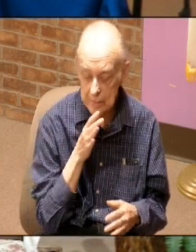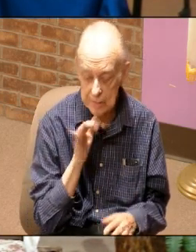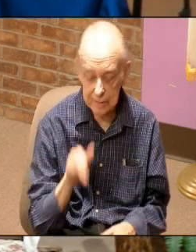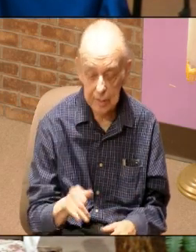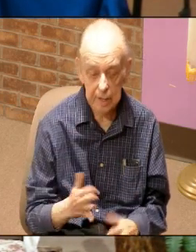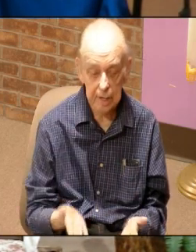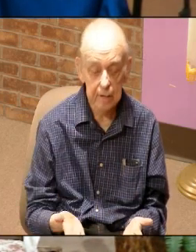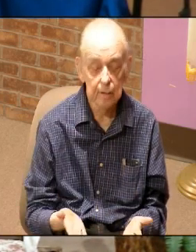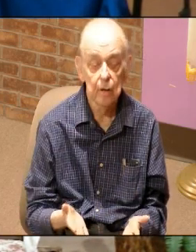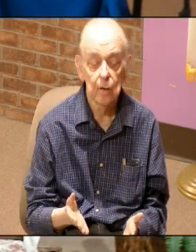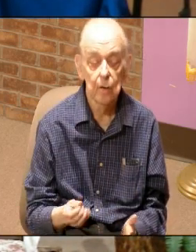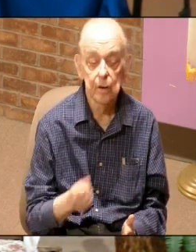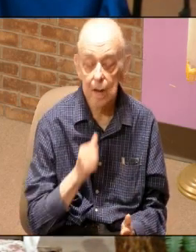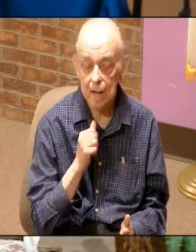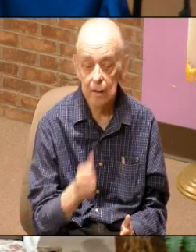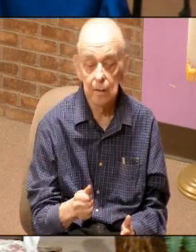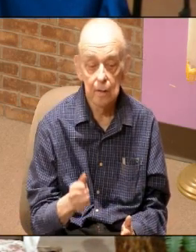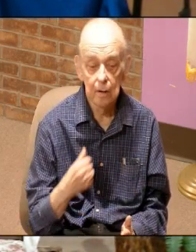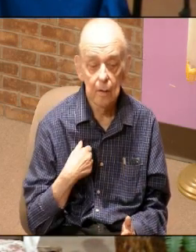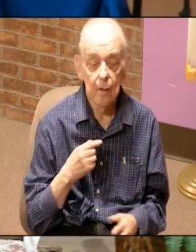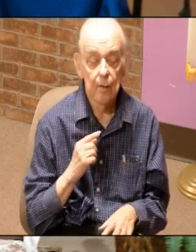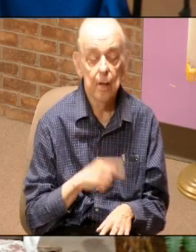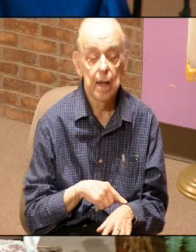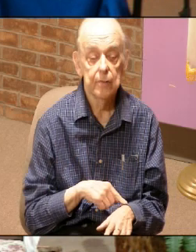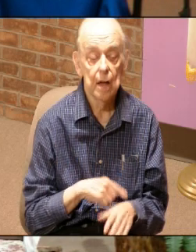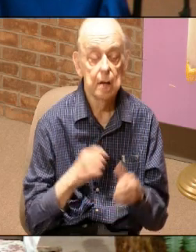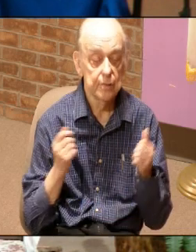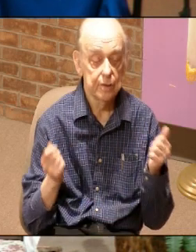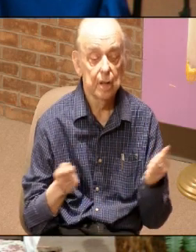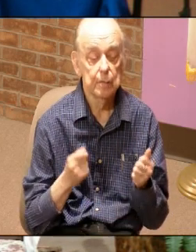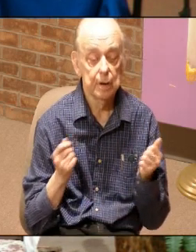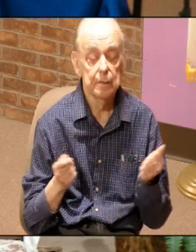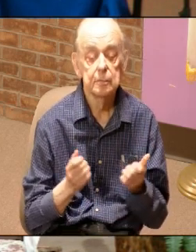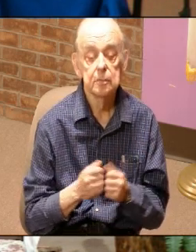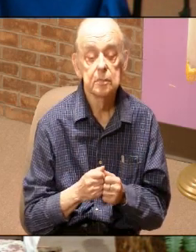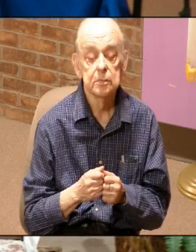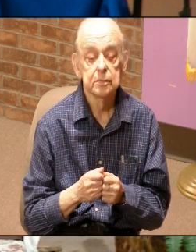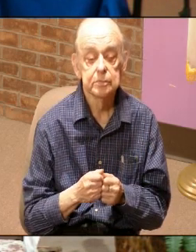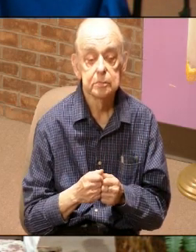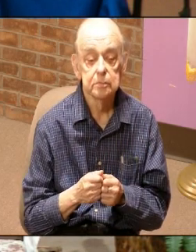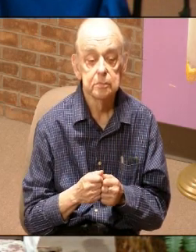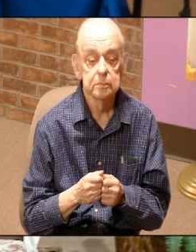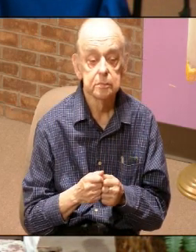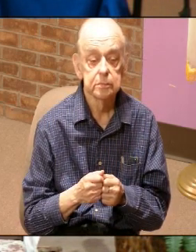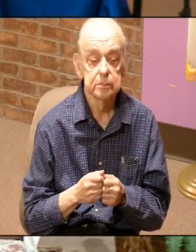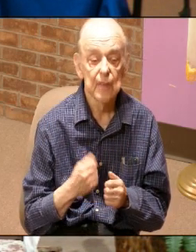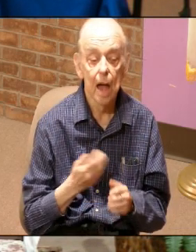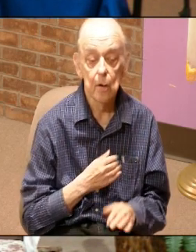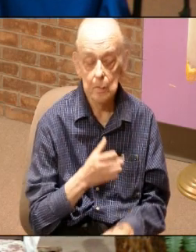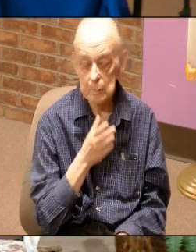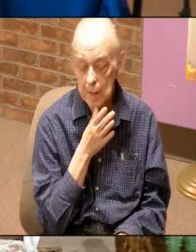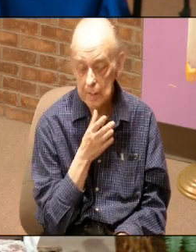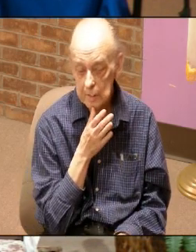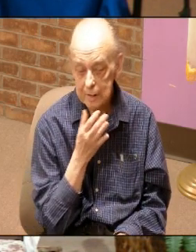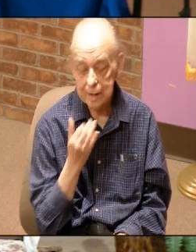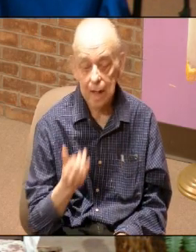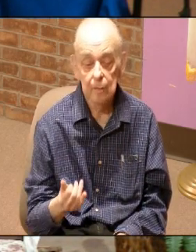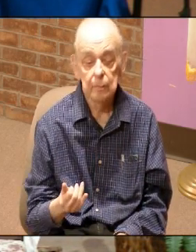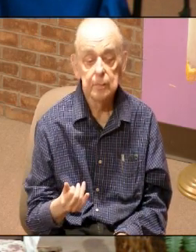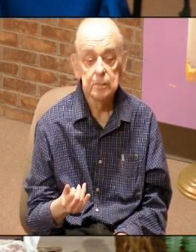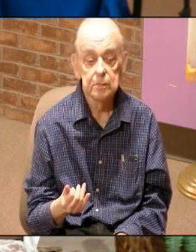not, is we have time to really celebrate our mother. Now,